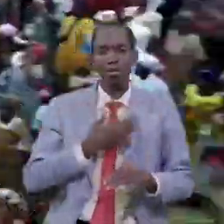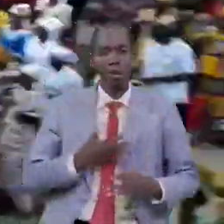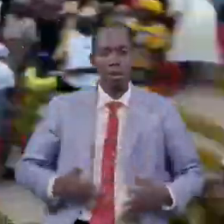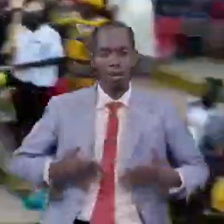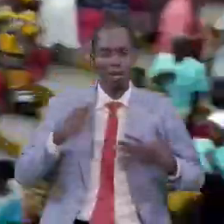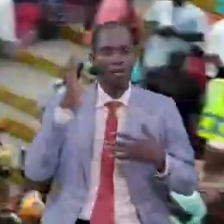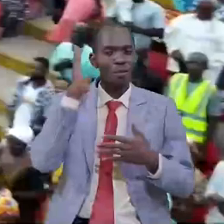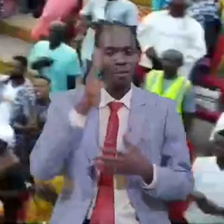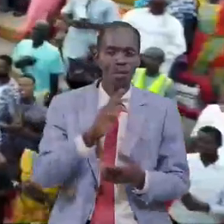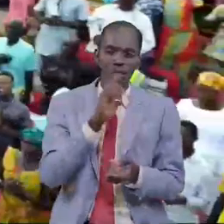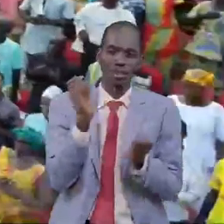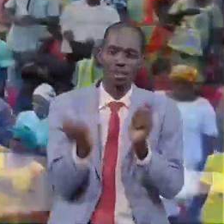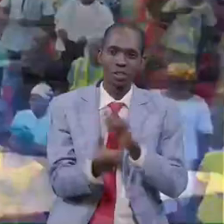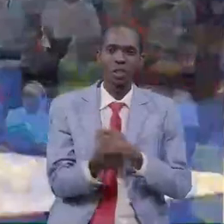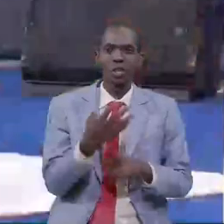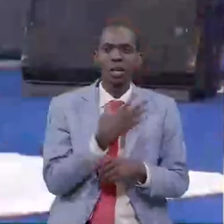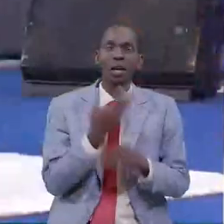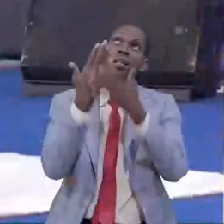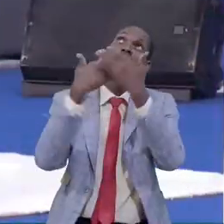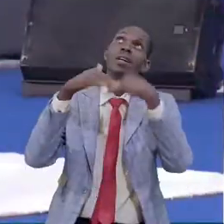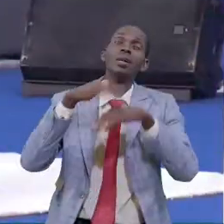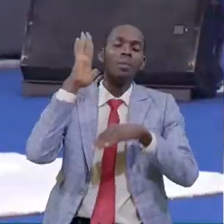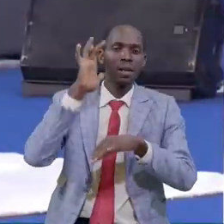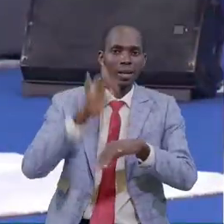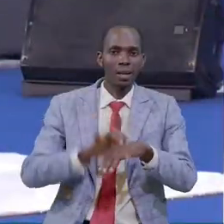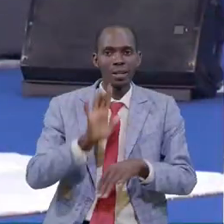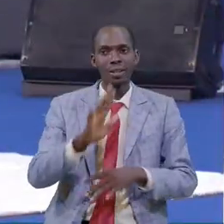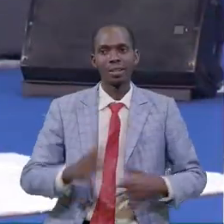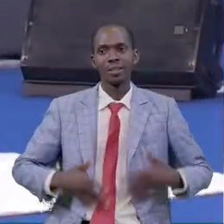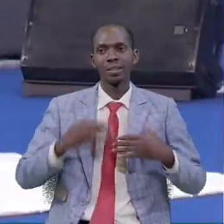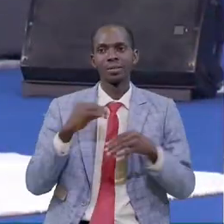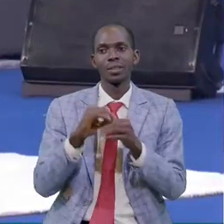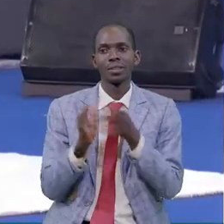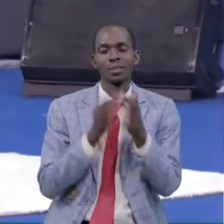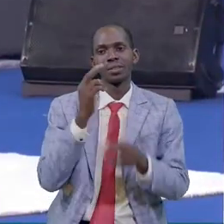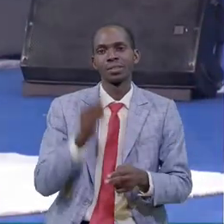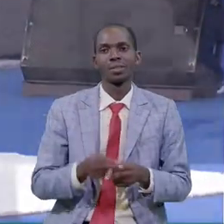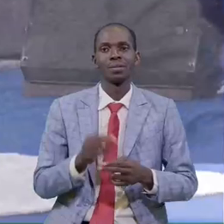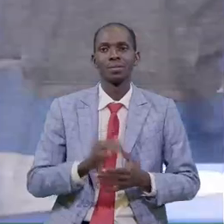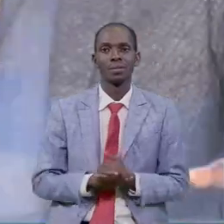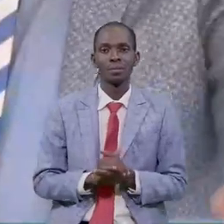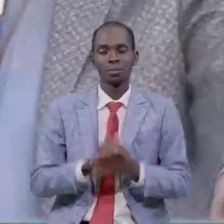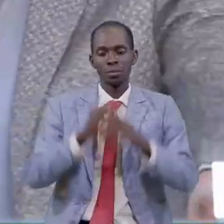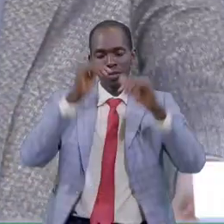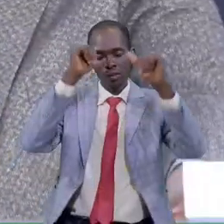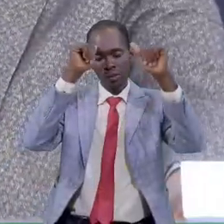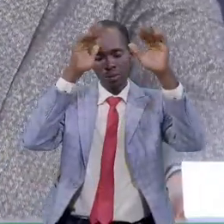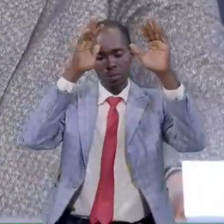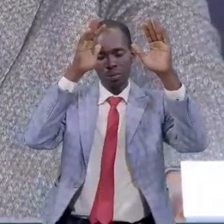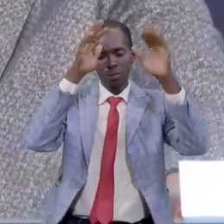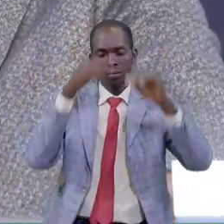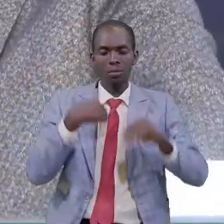heaven will touch your life. Ce soir est spécial pour vous et le ciel touchera Father, votre vie. We'll bless Père, your